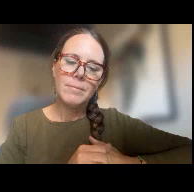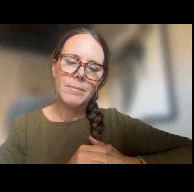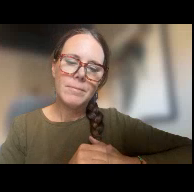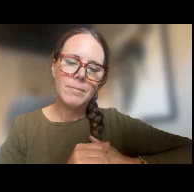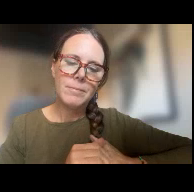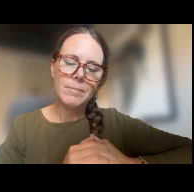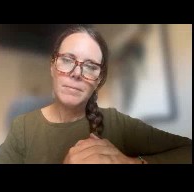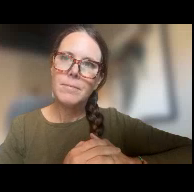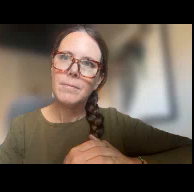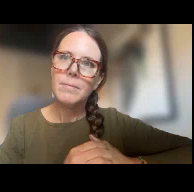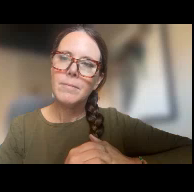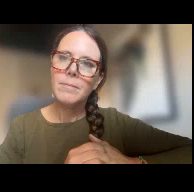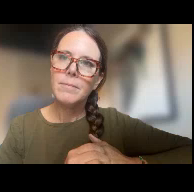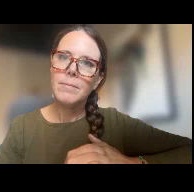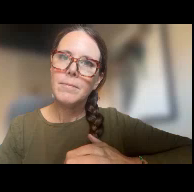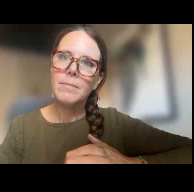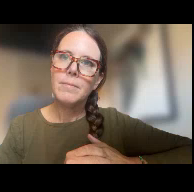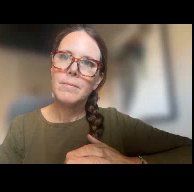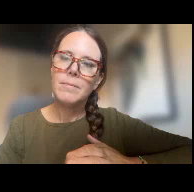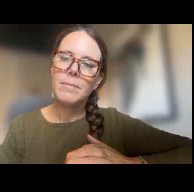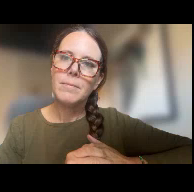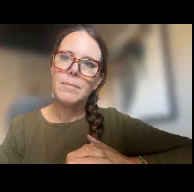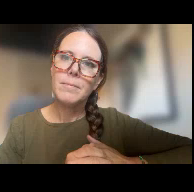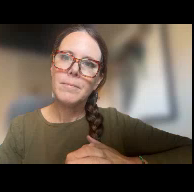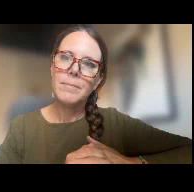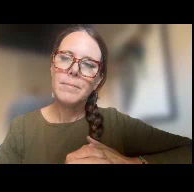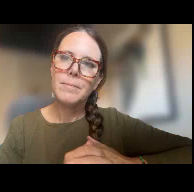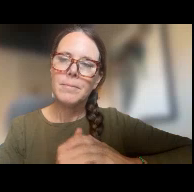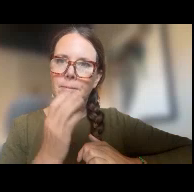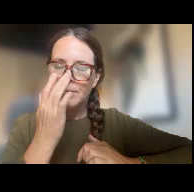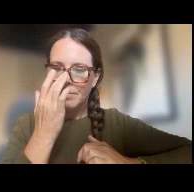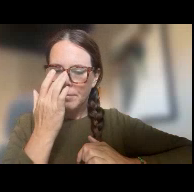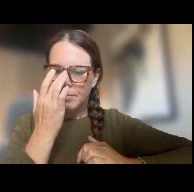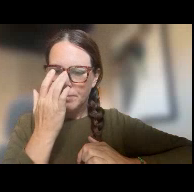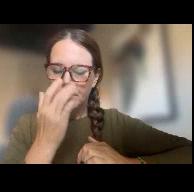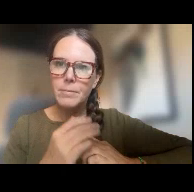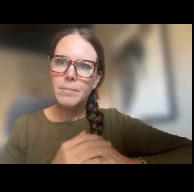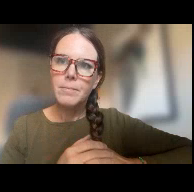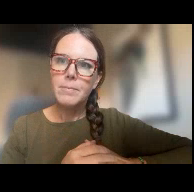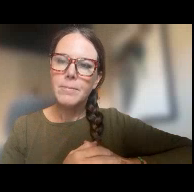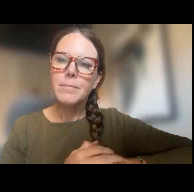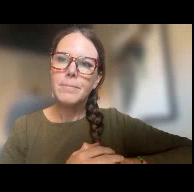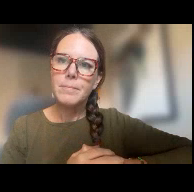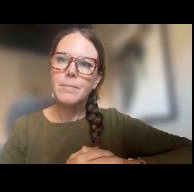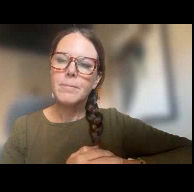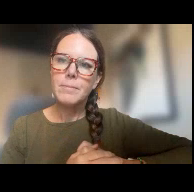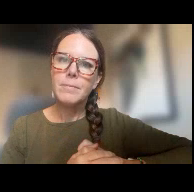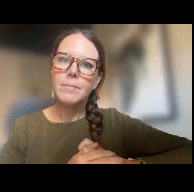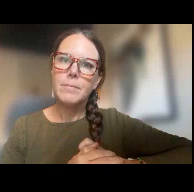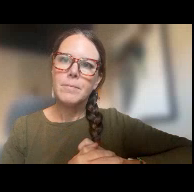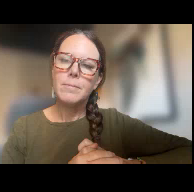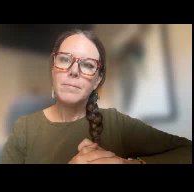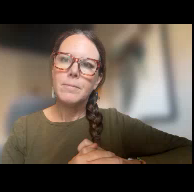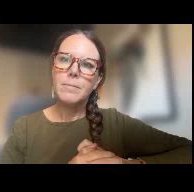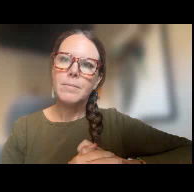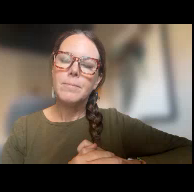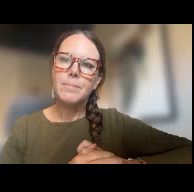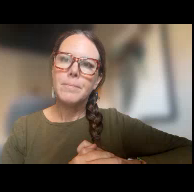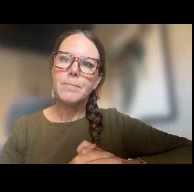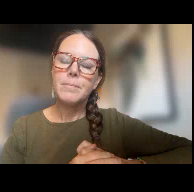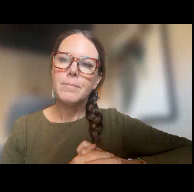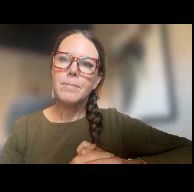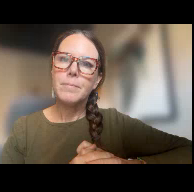we also liked about this one, or what stood out to me too, is that there was a level of free and then there was paid too. So there